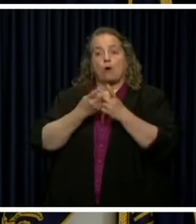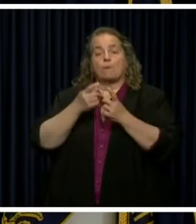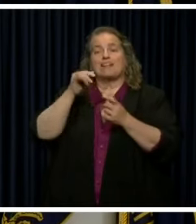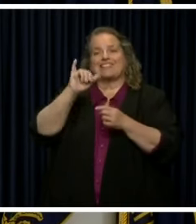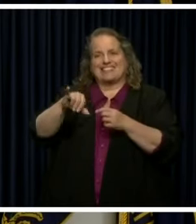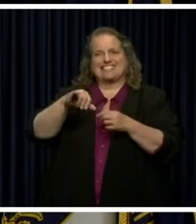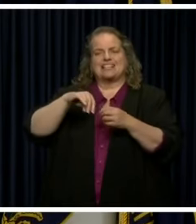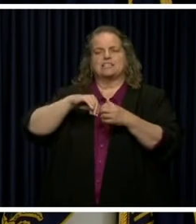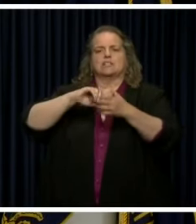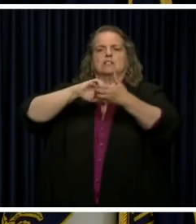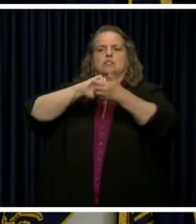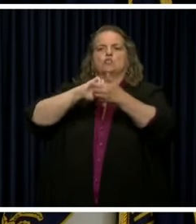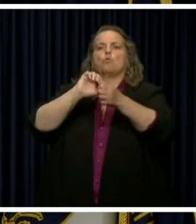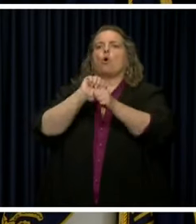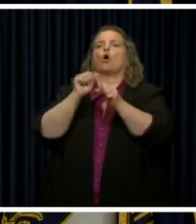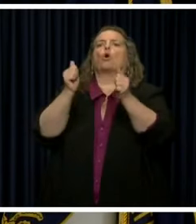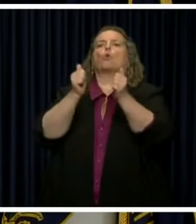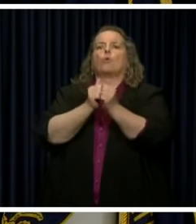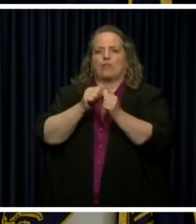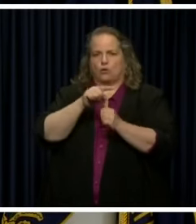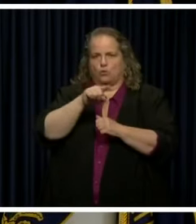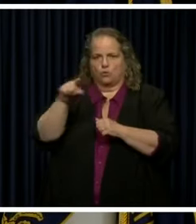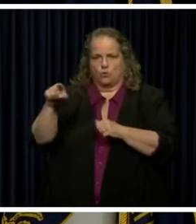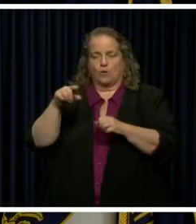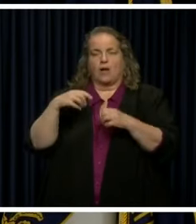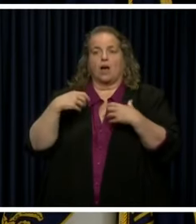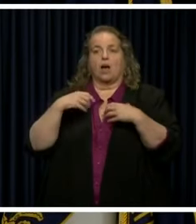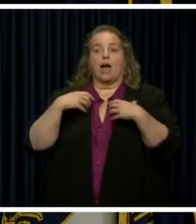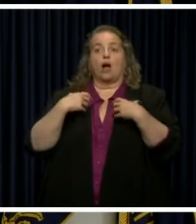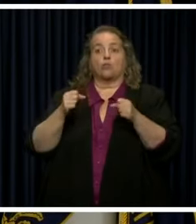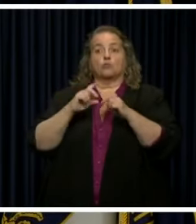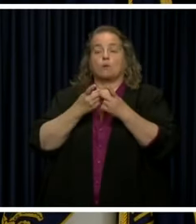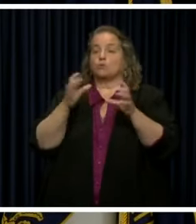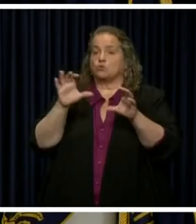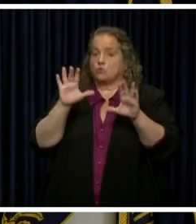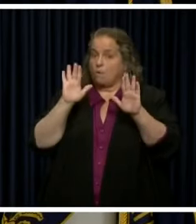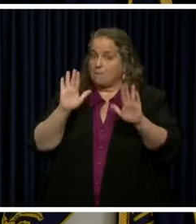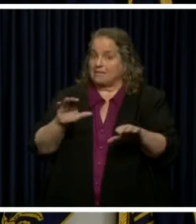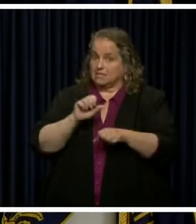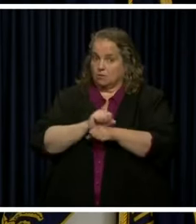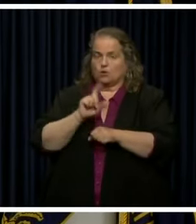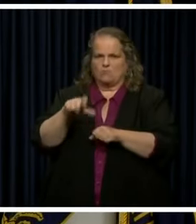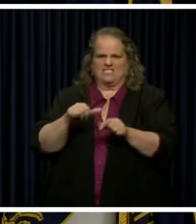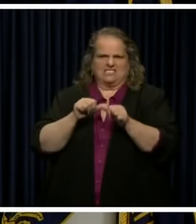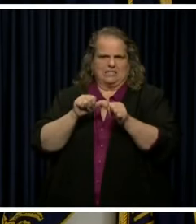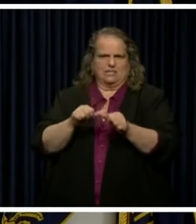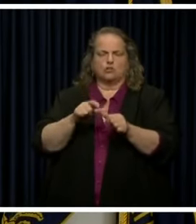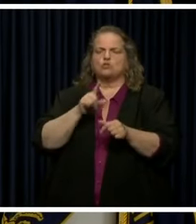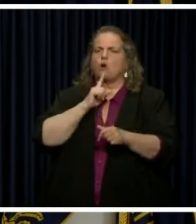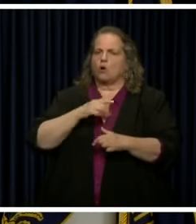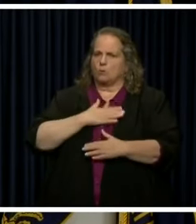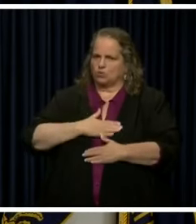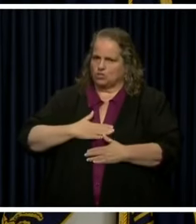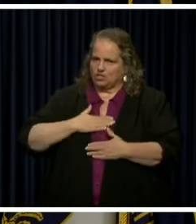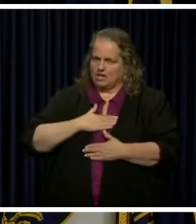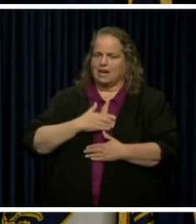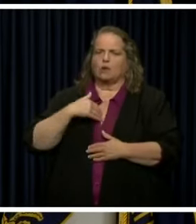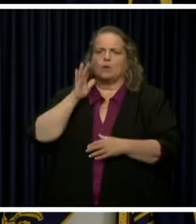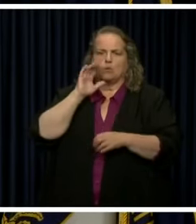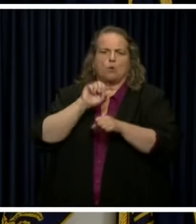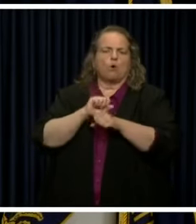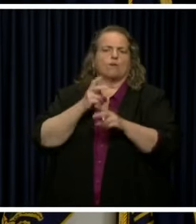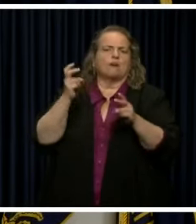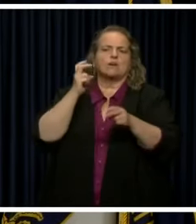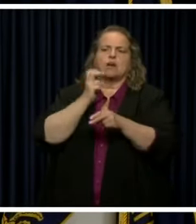work with you. You do amazing work. We're going to need you to continue to do amazing work. You are appreciated, and we're going to work really